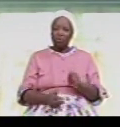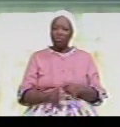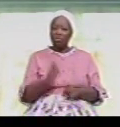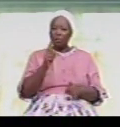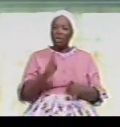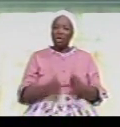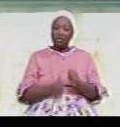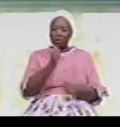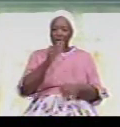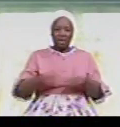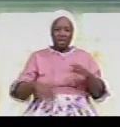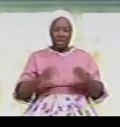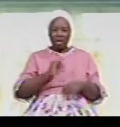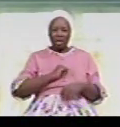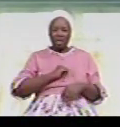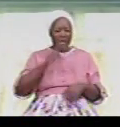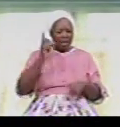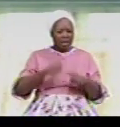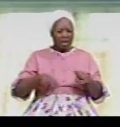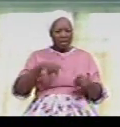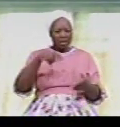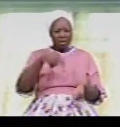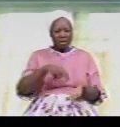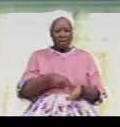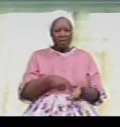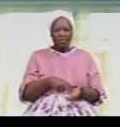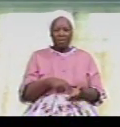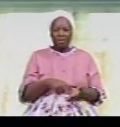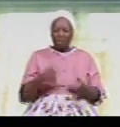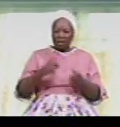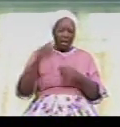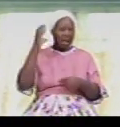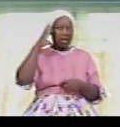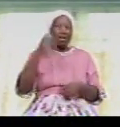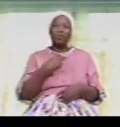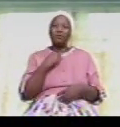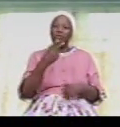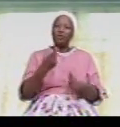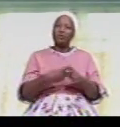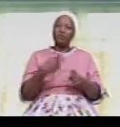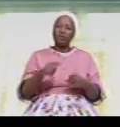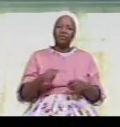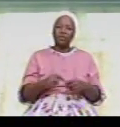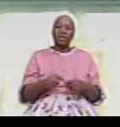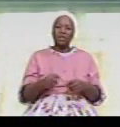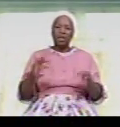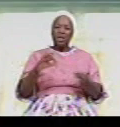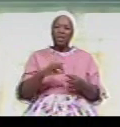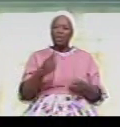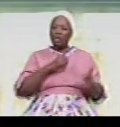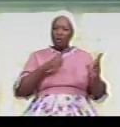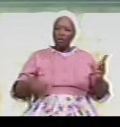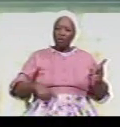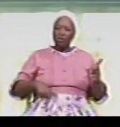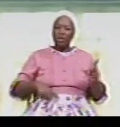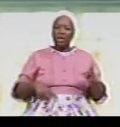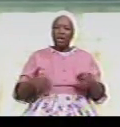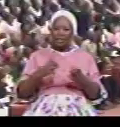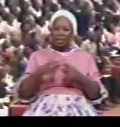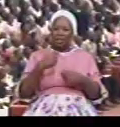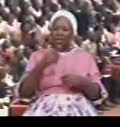stand, they fail. And then I hear a voice from the Spirit of God. And he says, what's he telling you